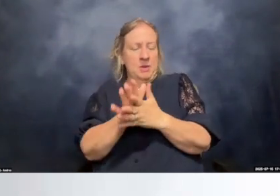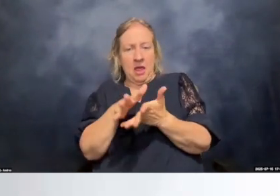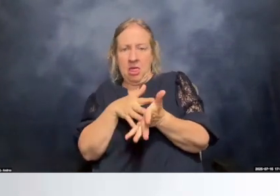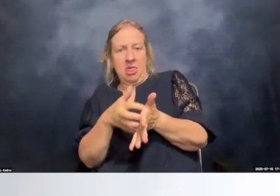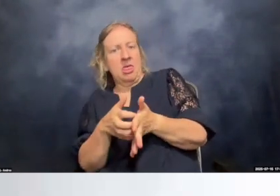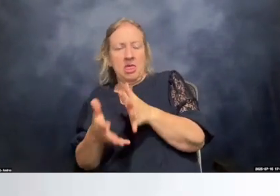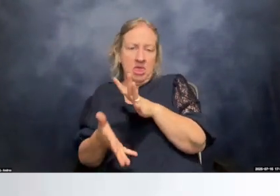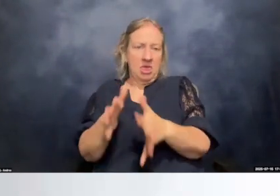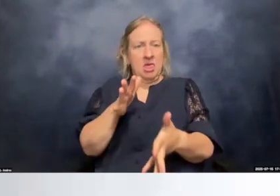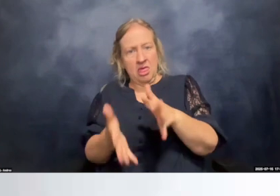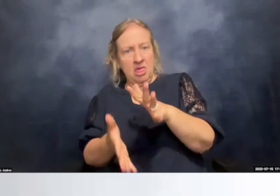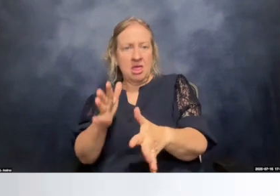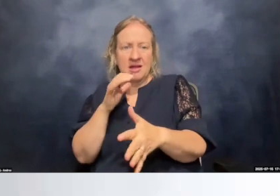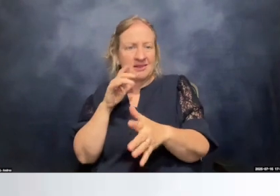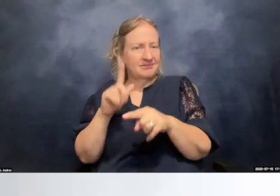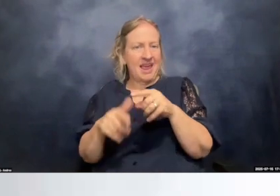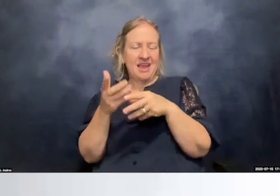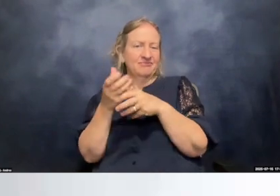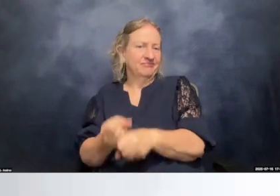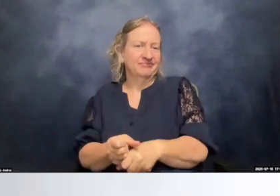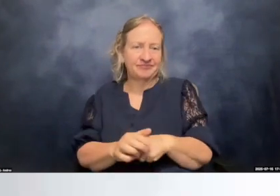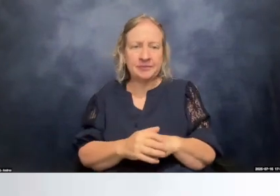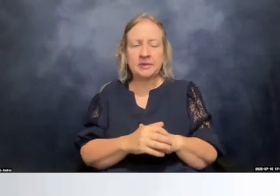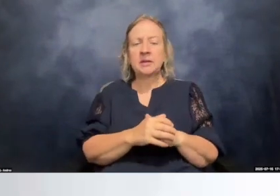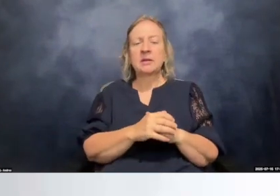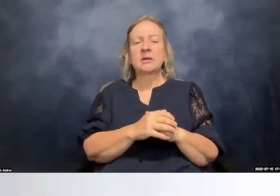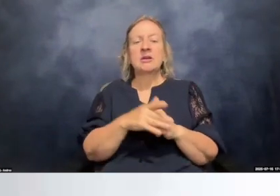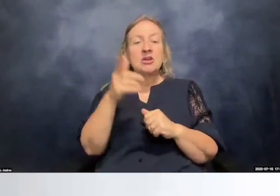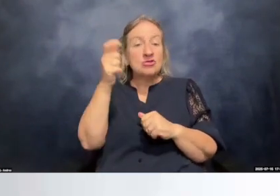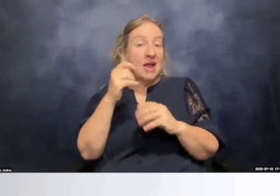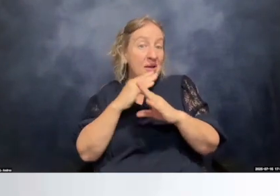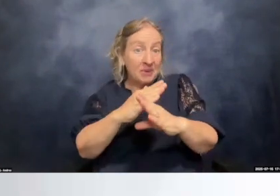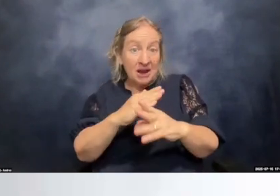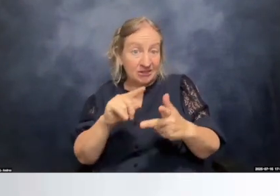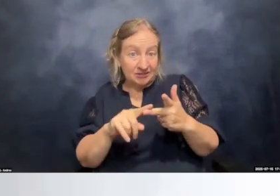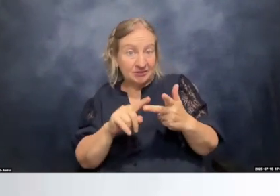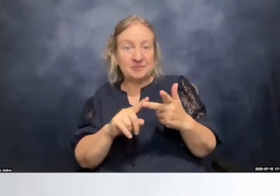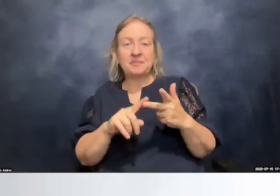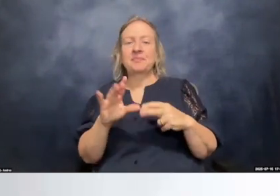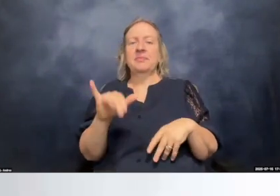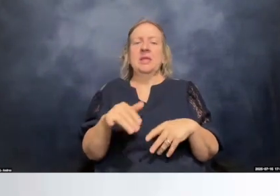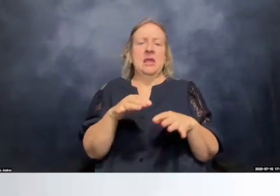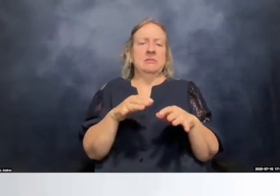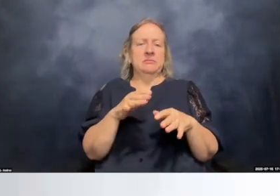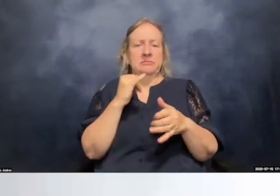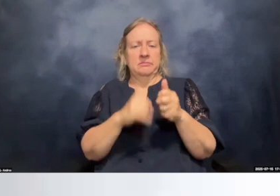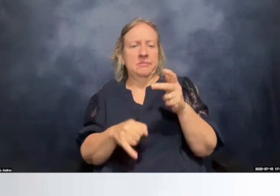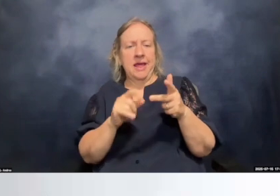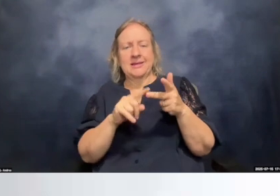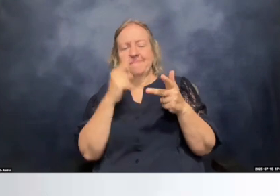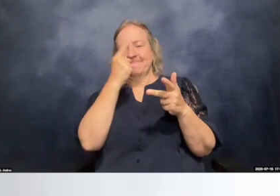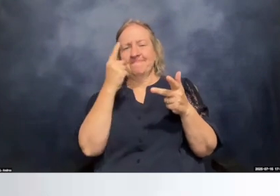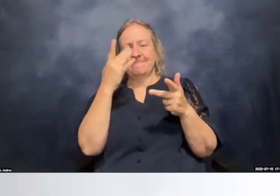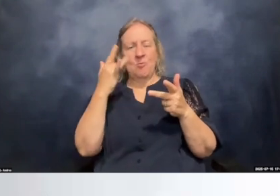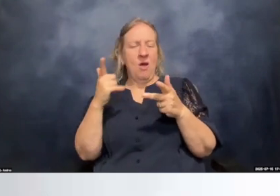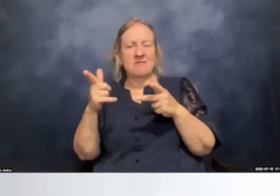Grant application barriers. The final key takeaway centers on systemic barriers tribes face in accessing grant funding.